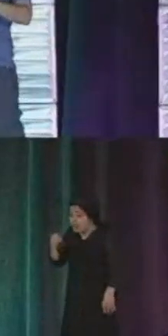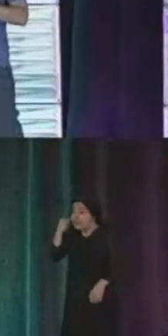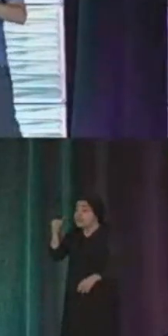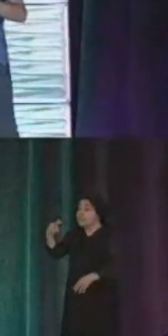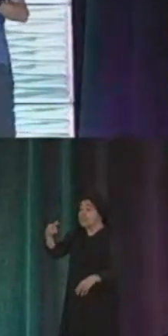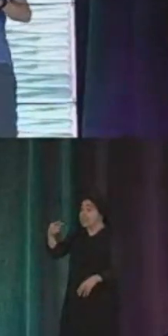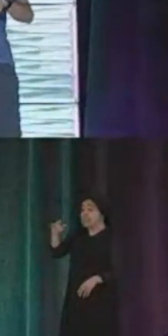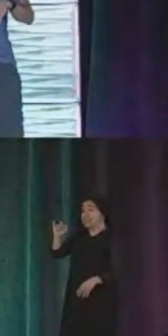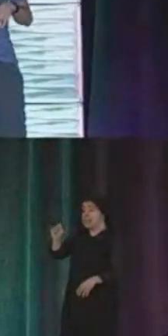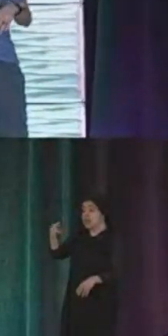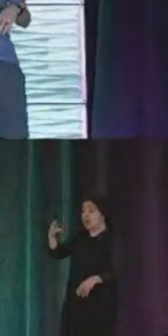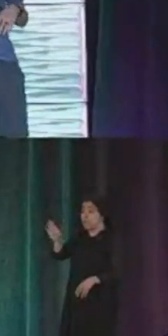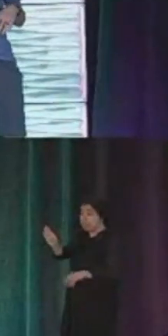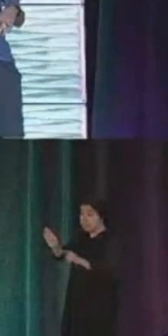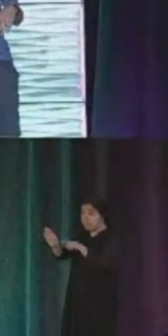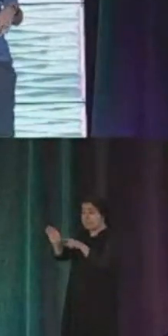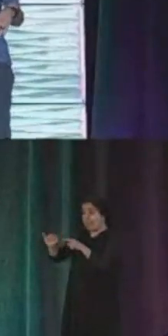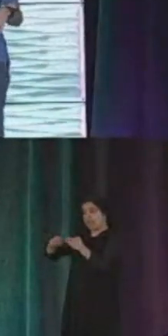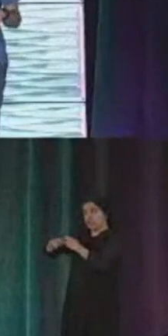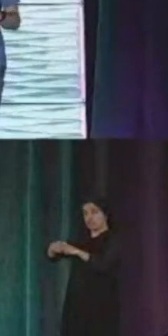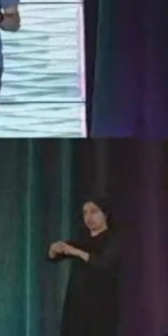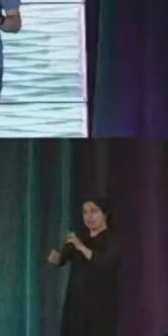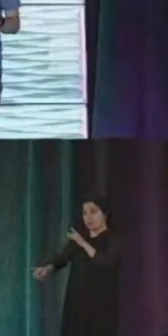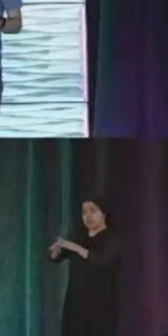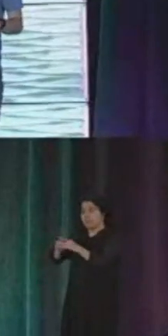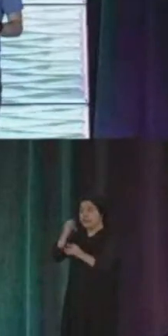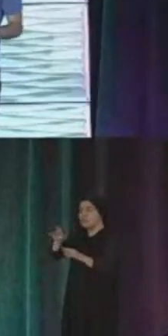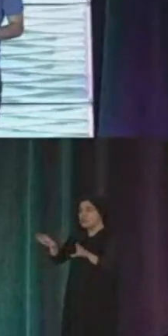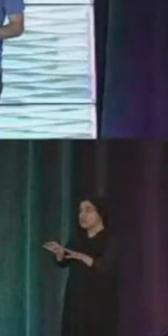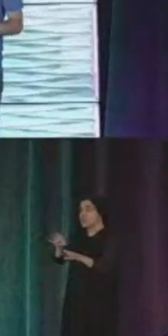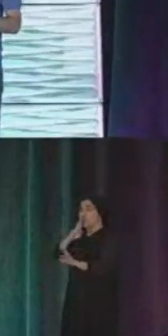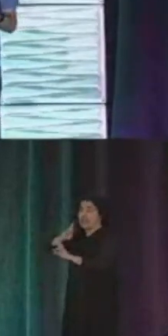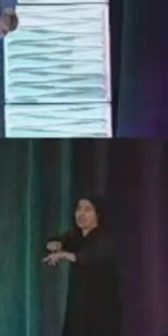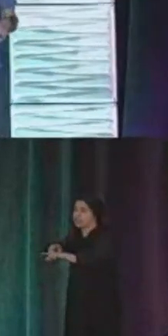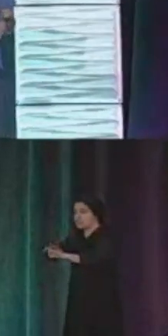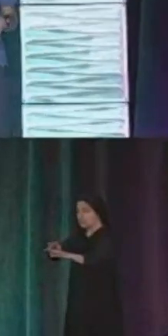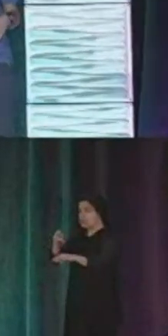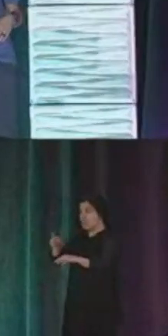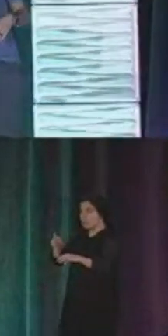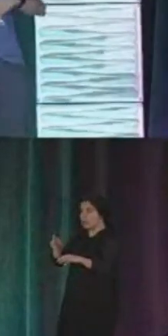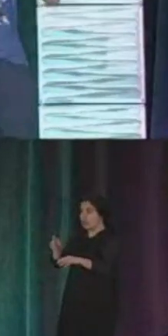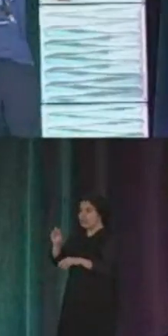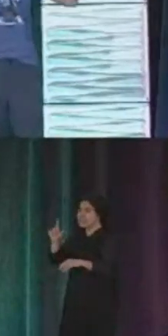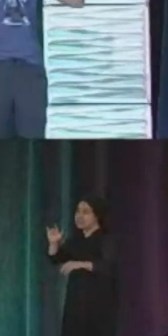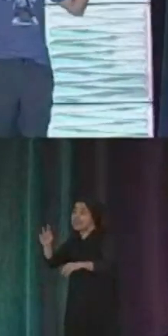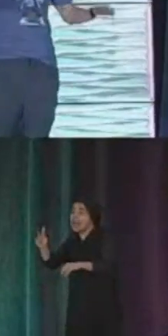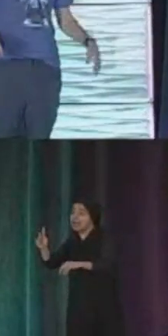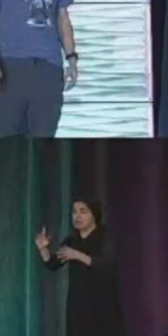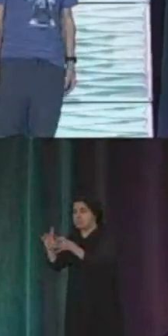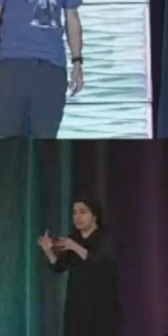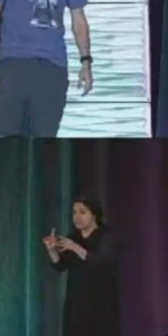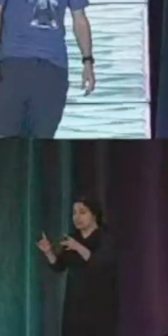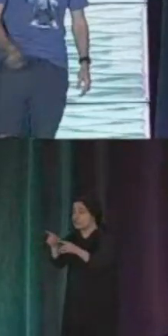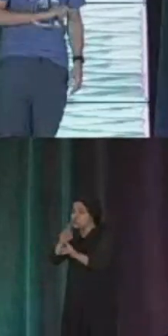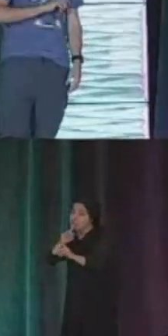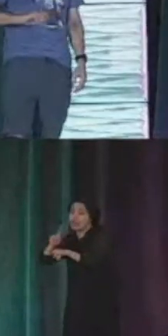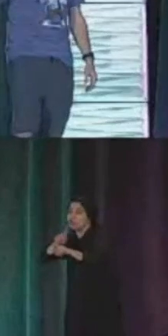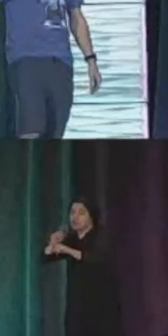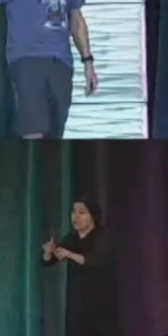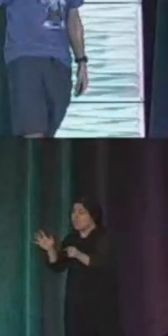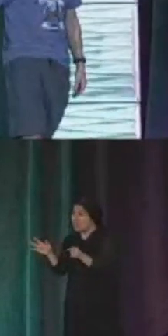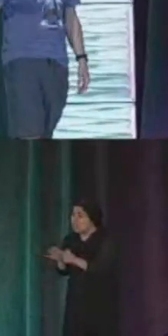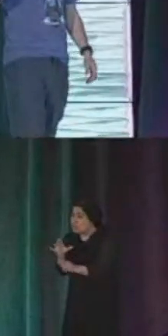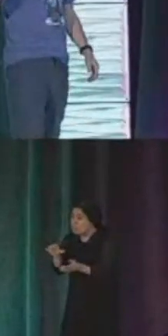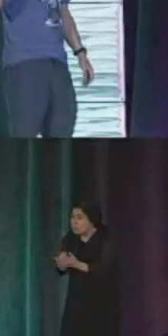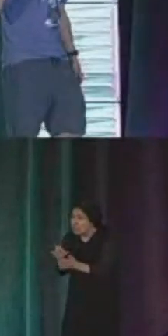GitHub issue, and you were to do a reaction, or a Slack message, you do a reaction. Every time you do that, a full page refresh,